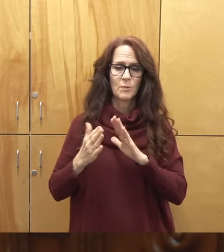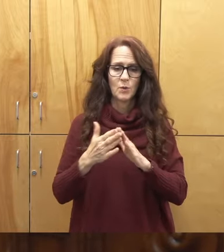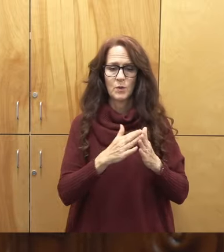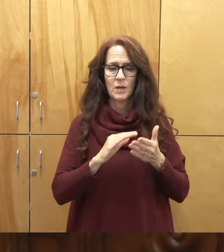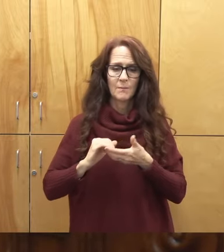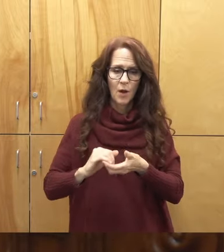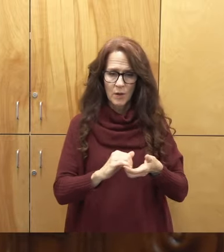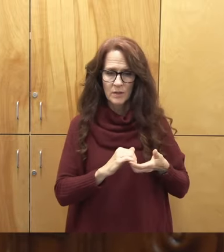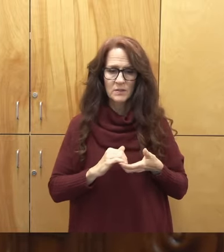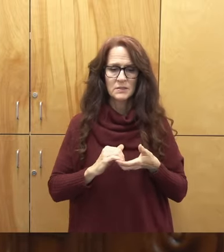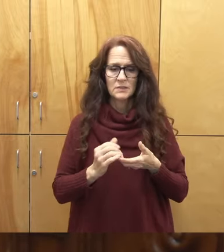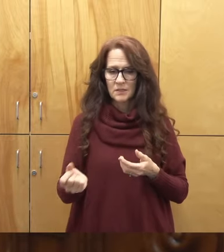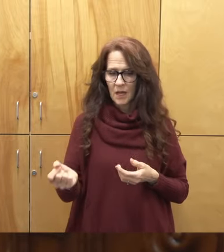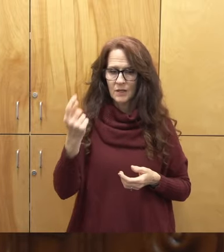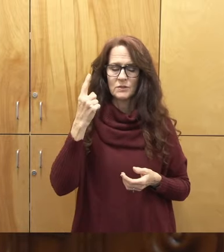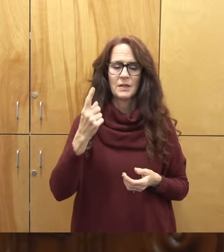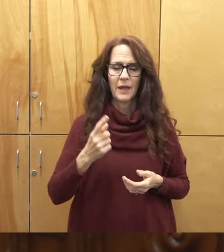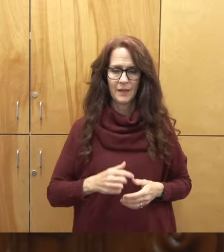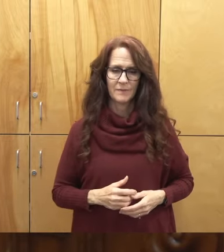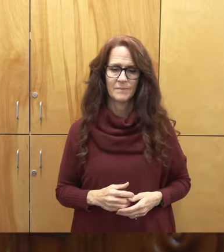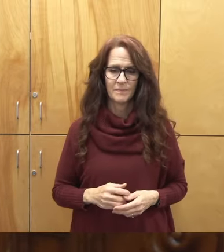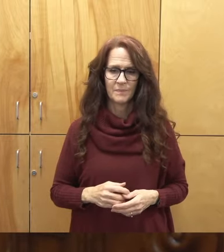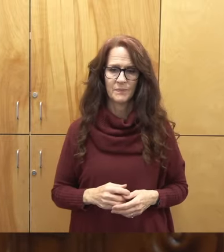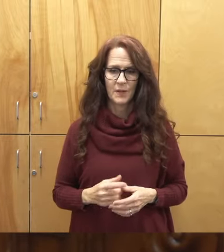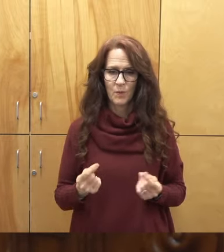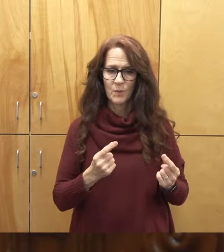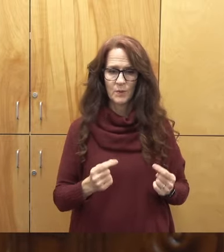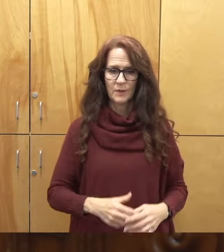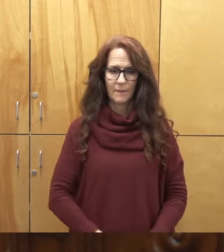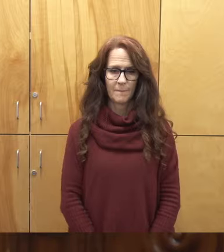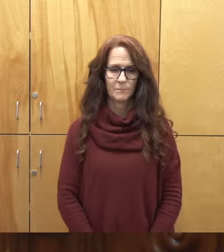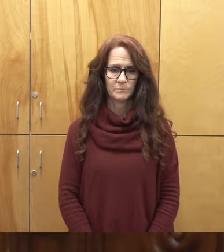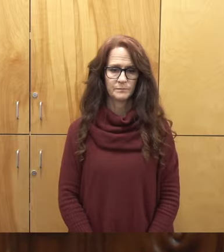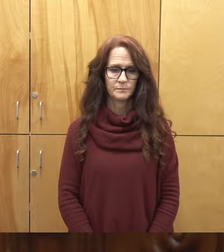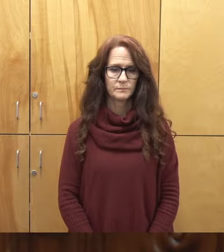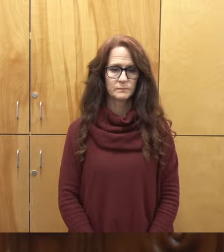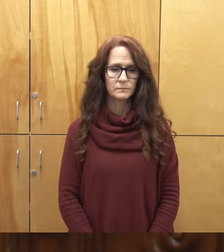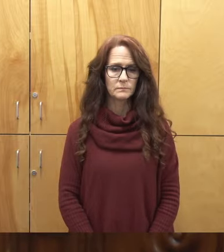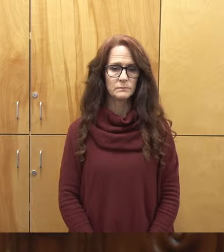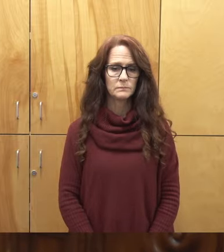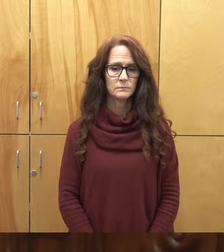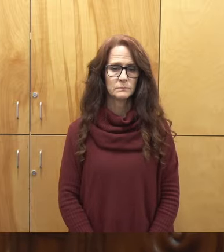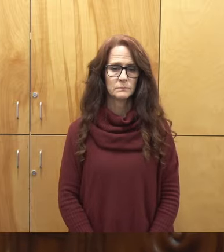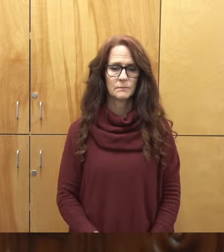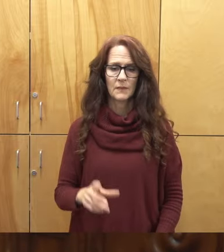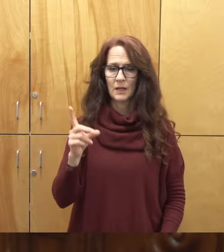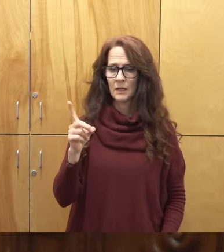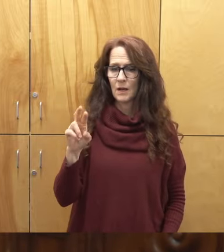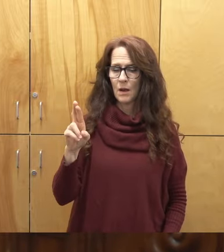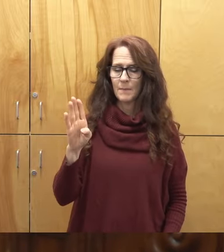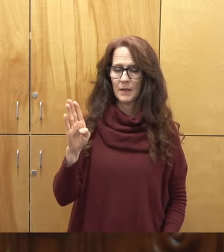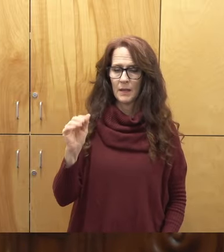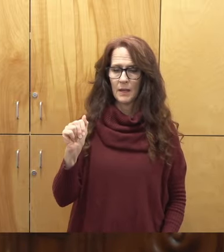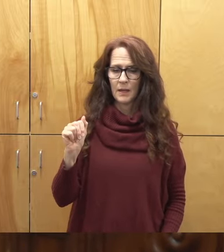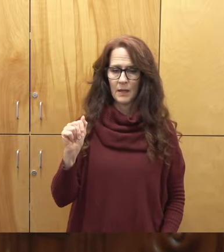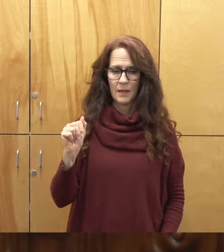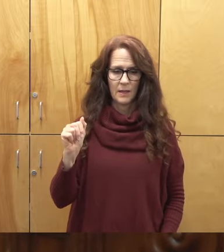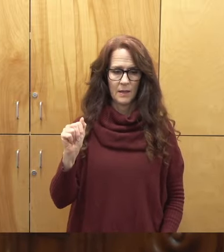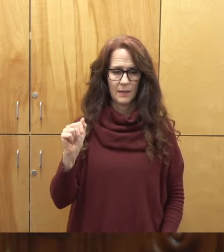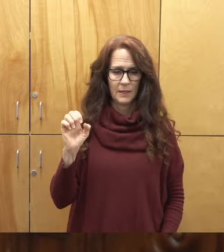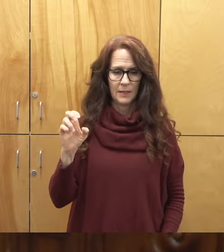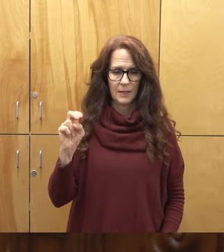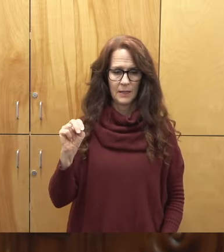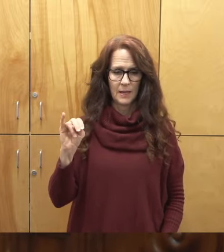partners, you know, understand what we're doing. Yes, Dr. Benitez. Just final words,